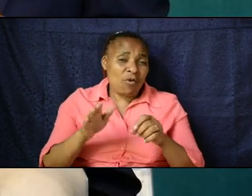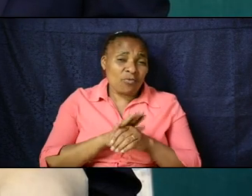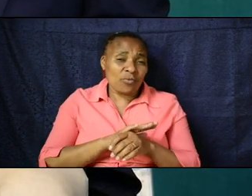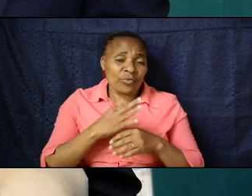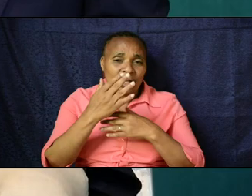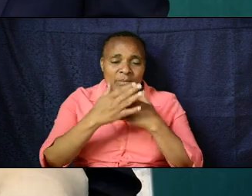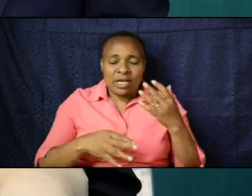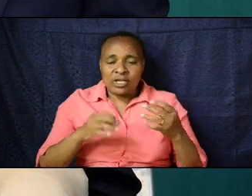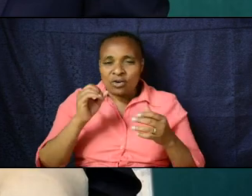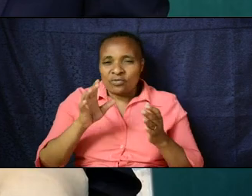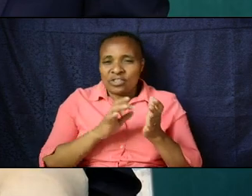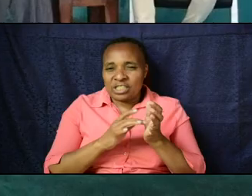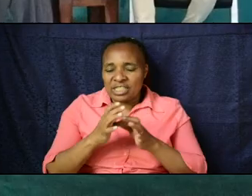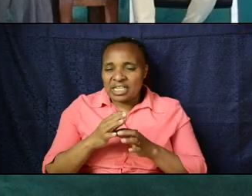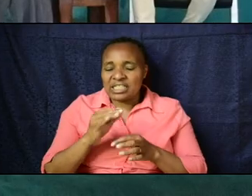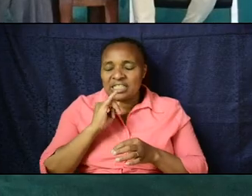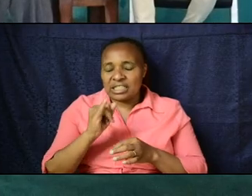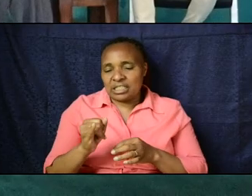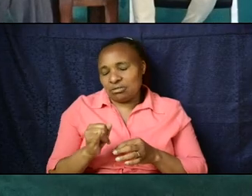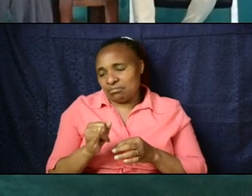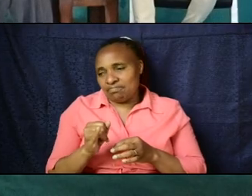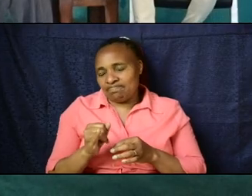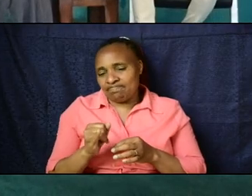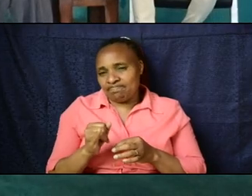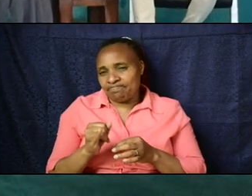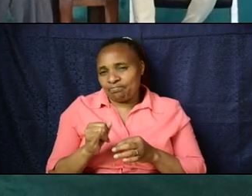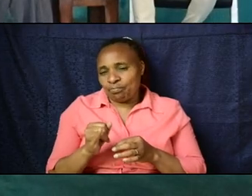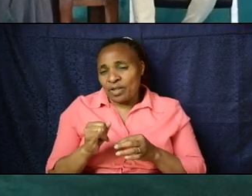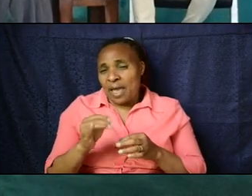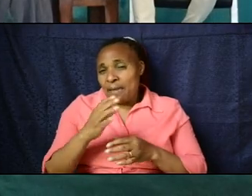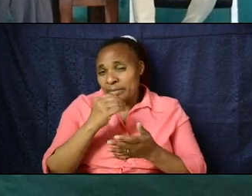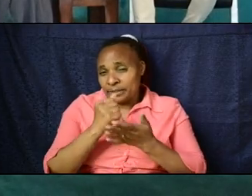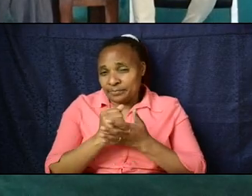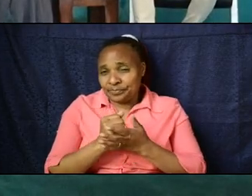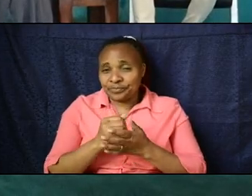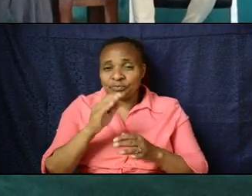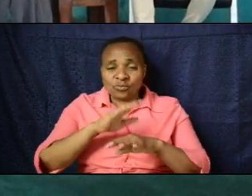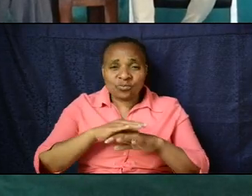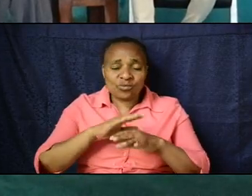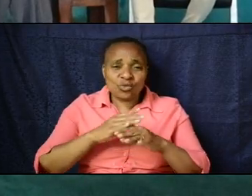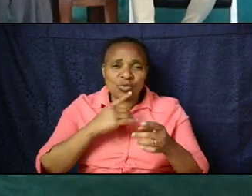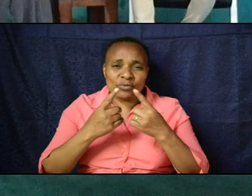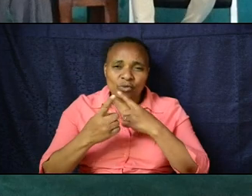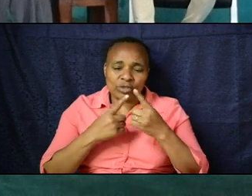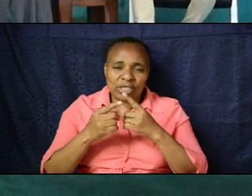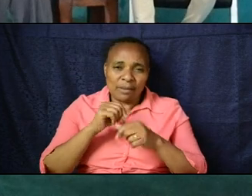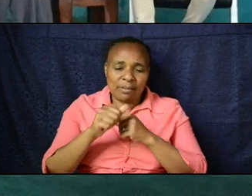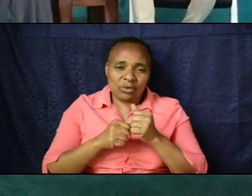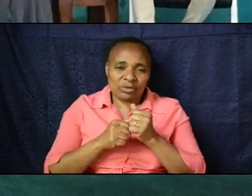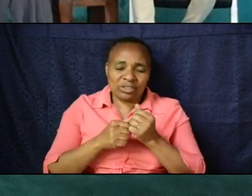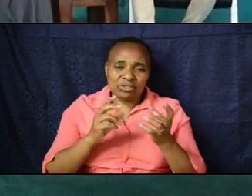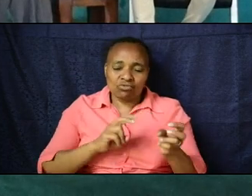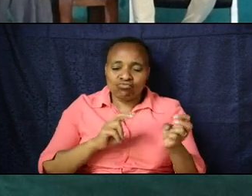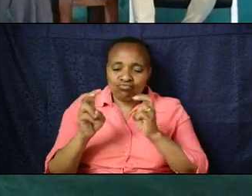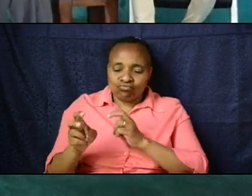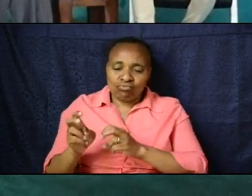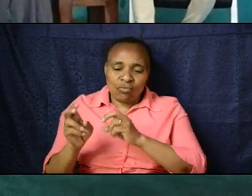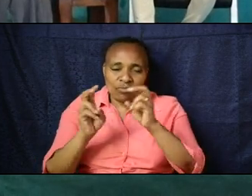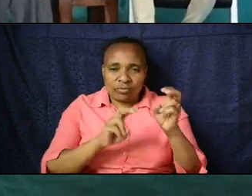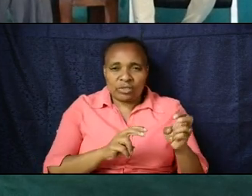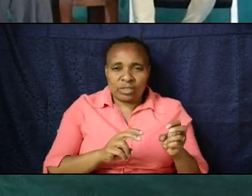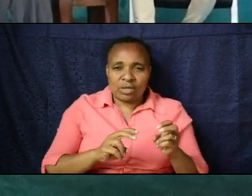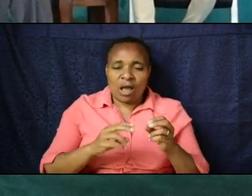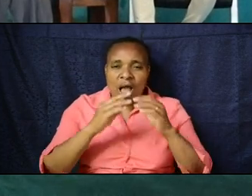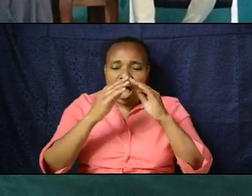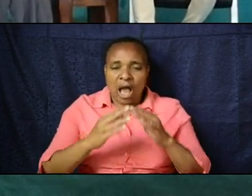blood of the Lamb is. Amen. Amen. And just, it's a good thing you've mentioned about the Passover and jumping over the house. Actually,